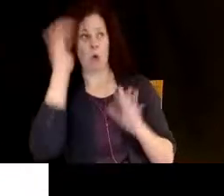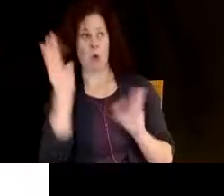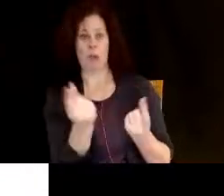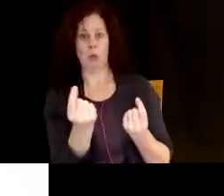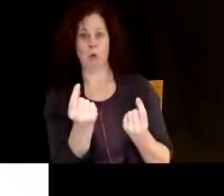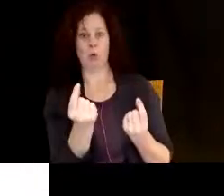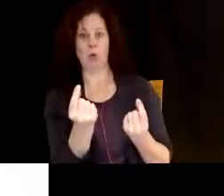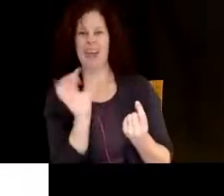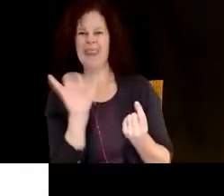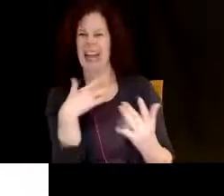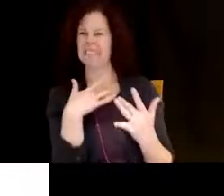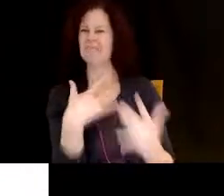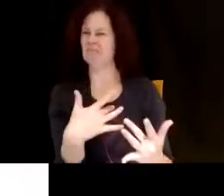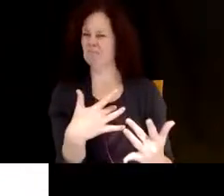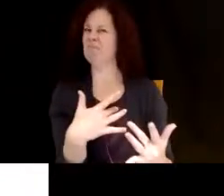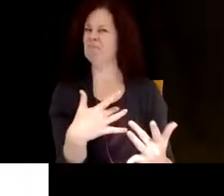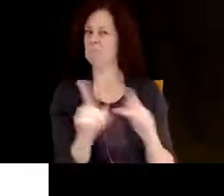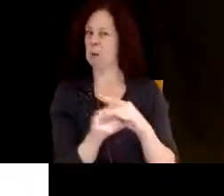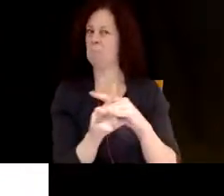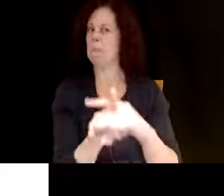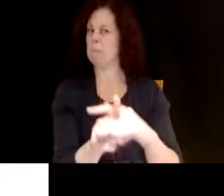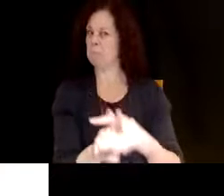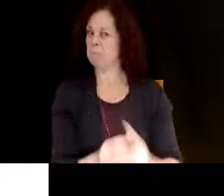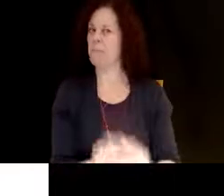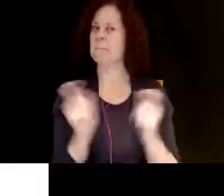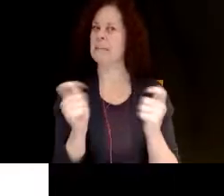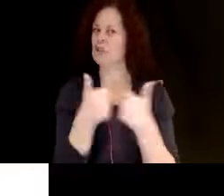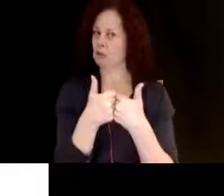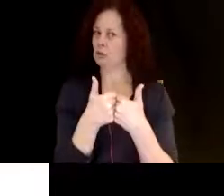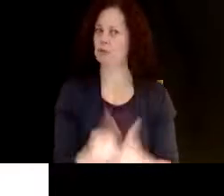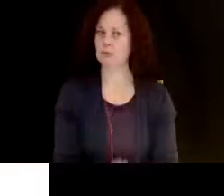be a big challenge. Next slide.